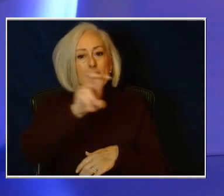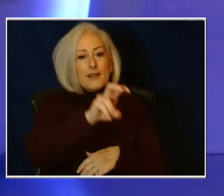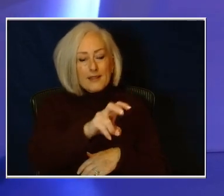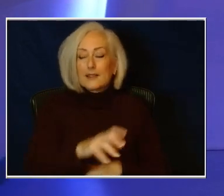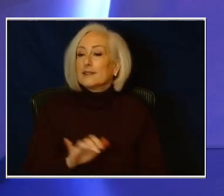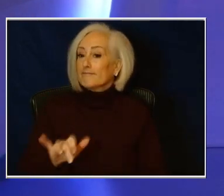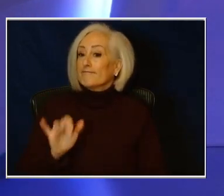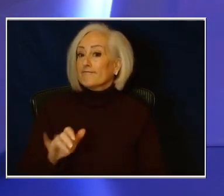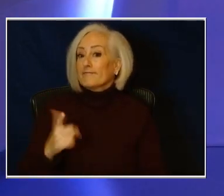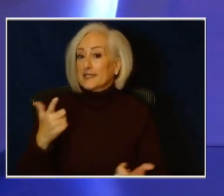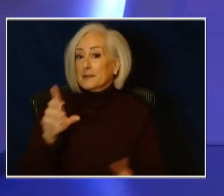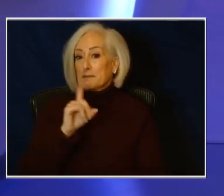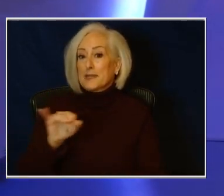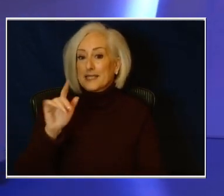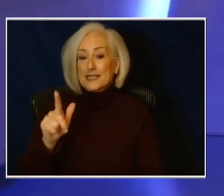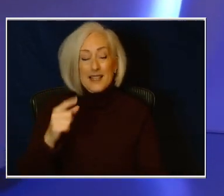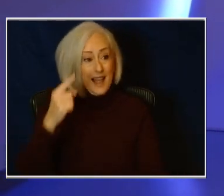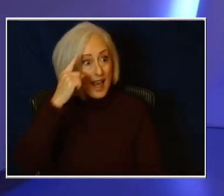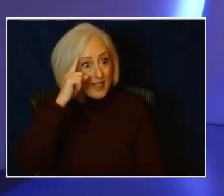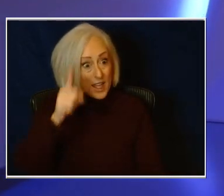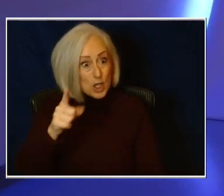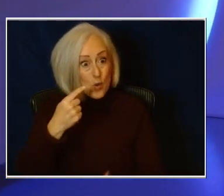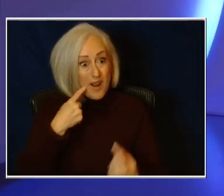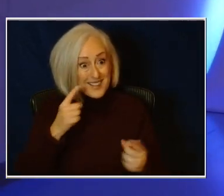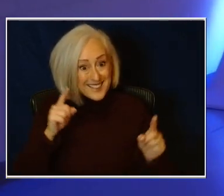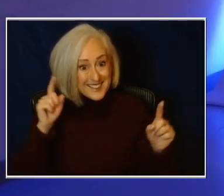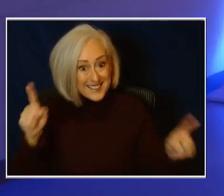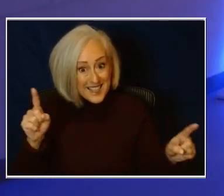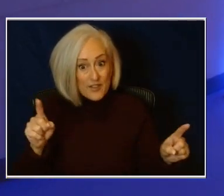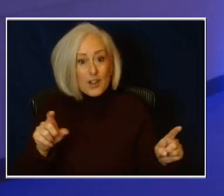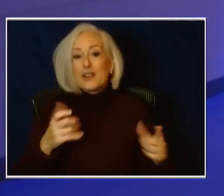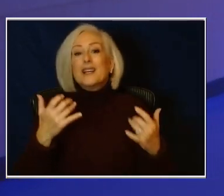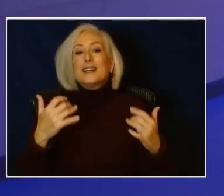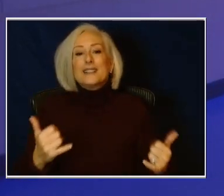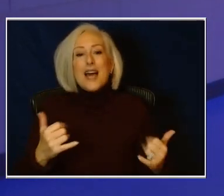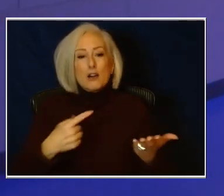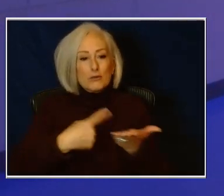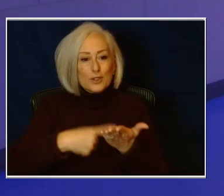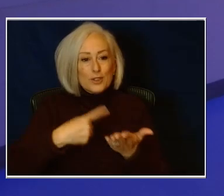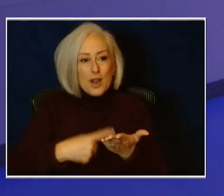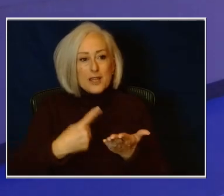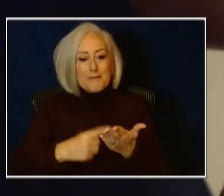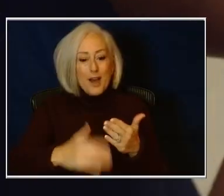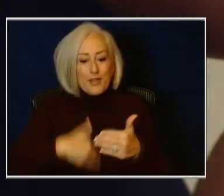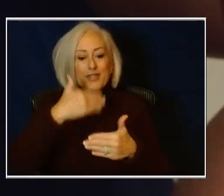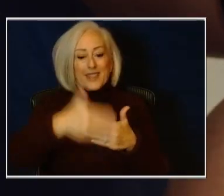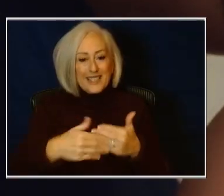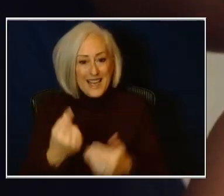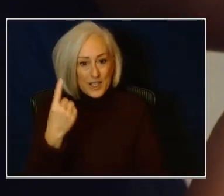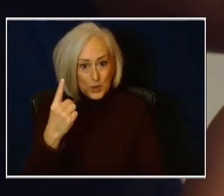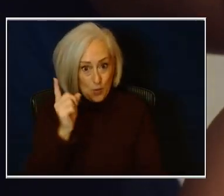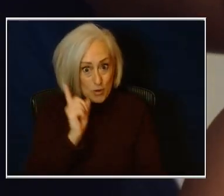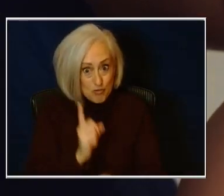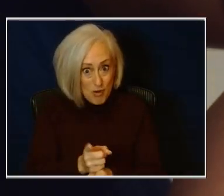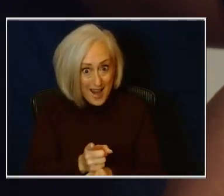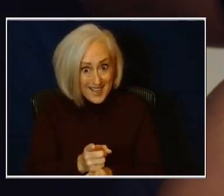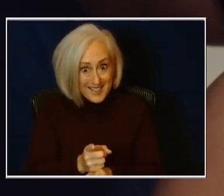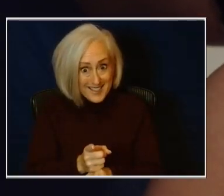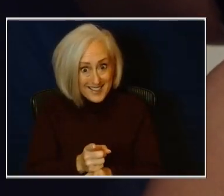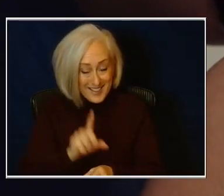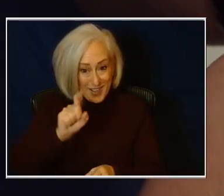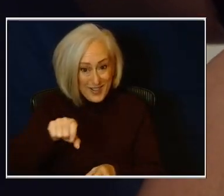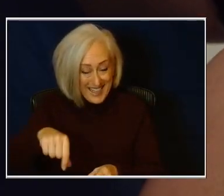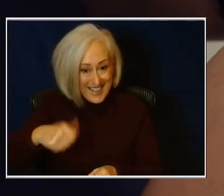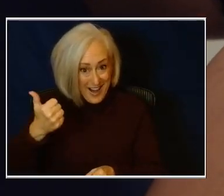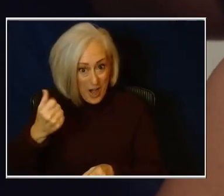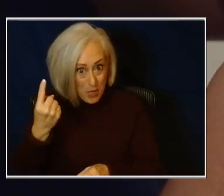think you guys are so successful right now. You're starting to talk about the next one of these things, right? Isn't that right? You want another vault? We we